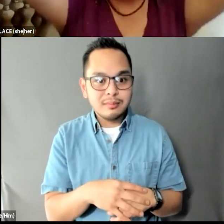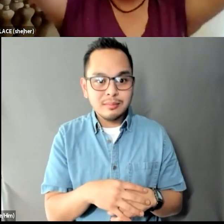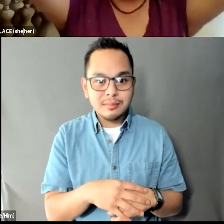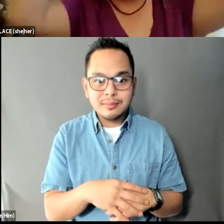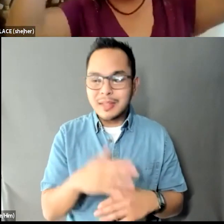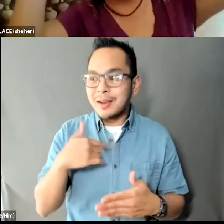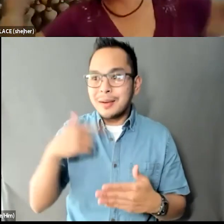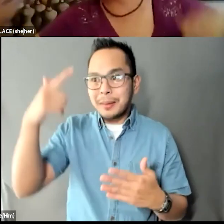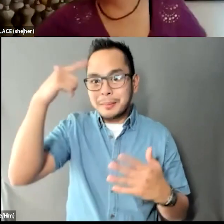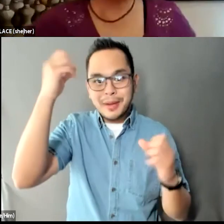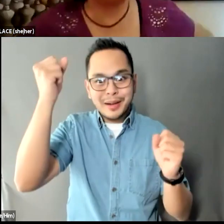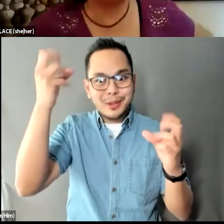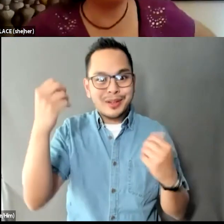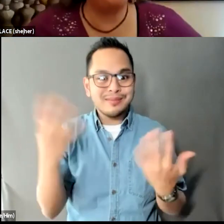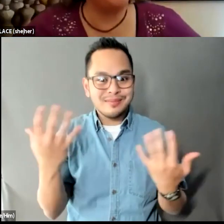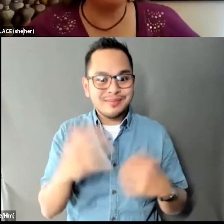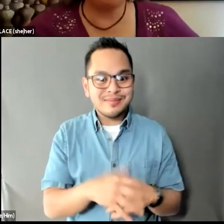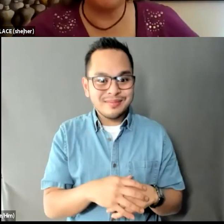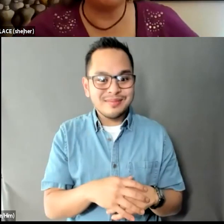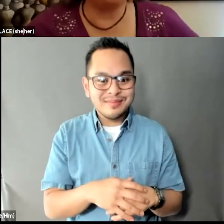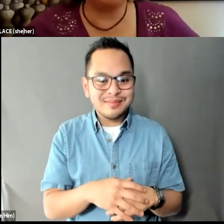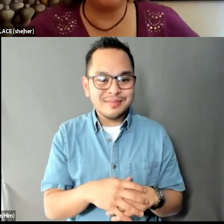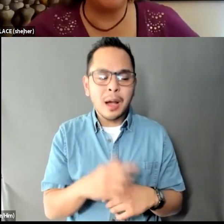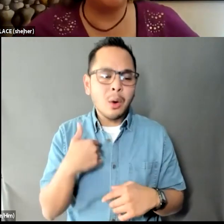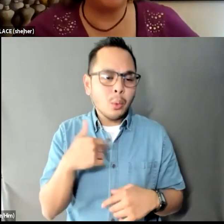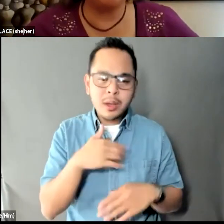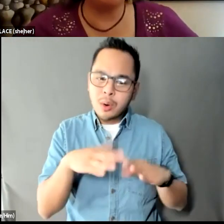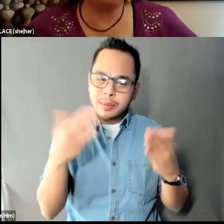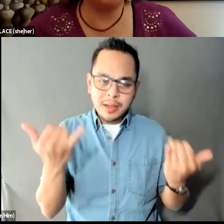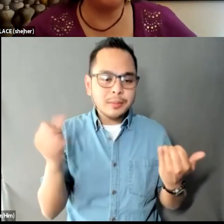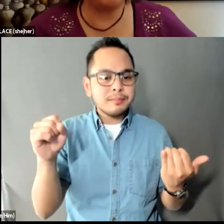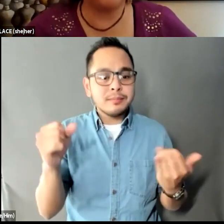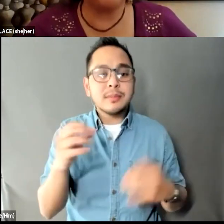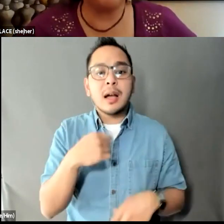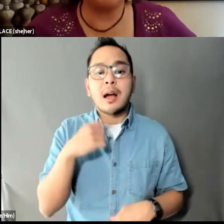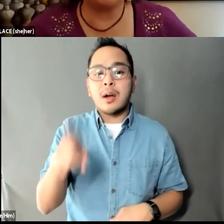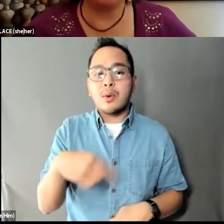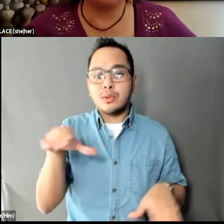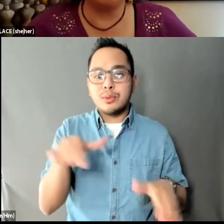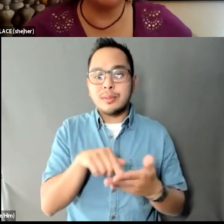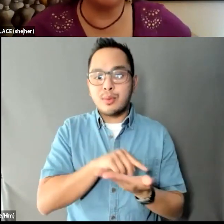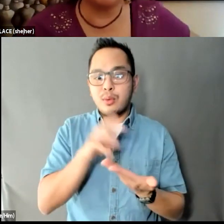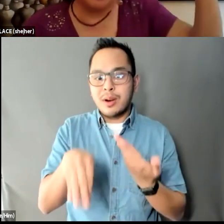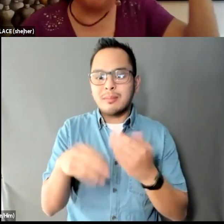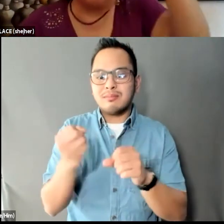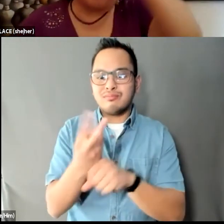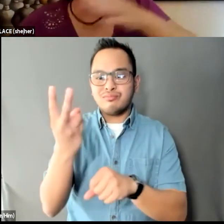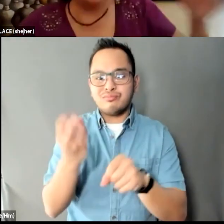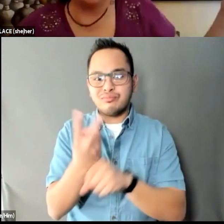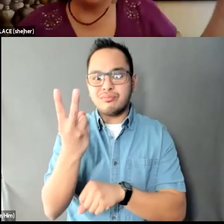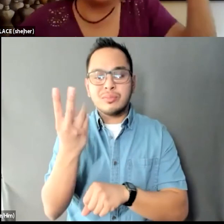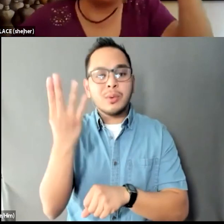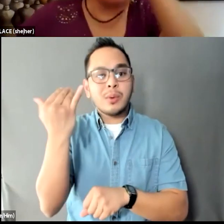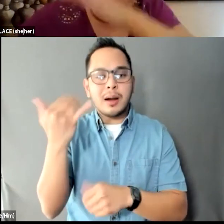is mind-blowing. But yeah, I mean, we're wide open right now. I only do this program every other year because that's how the